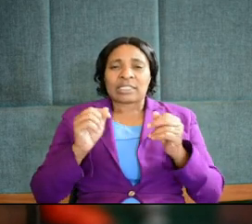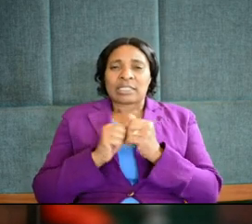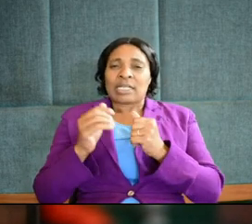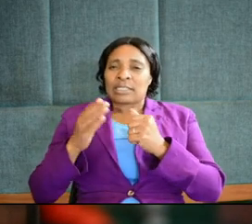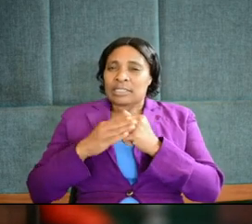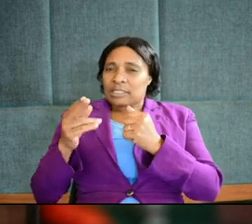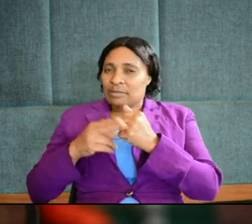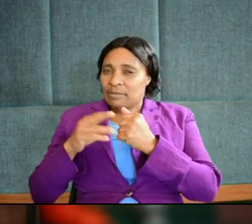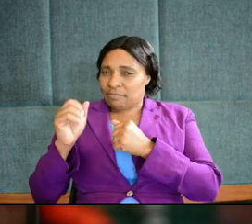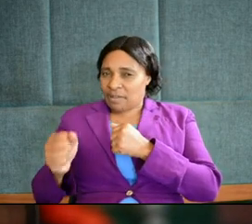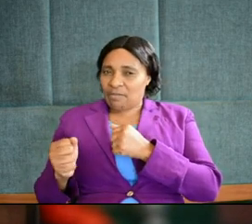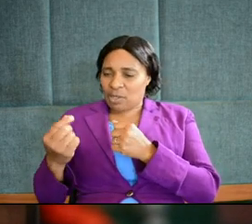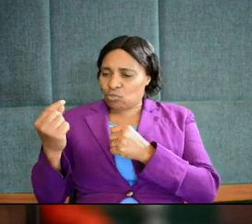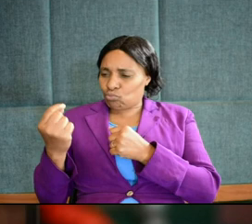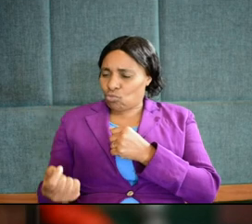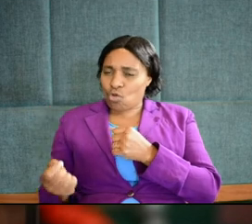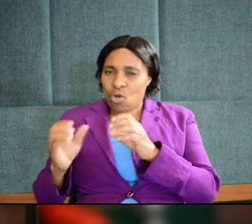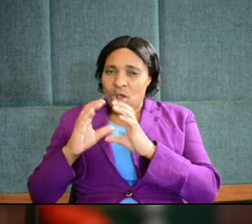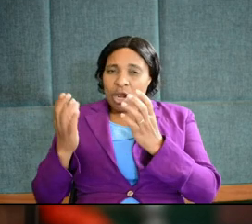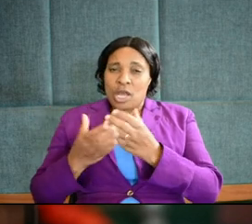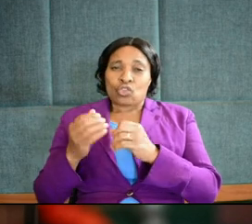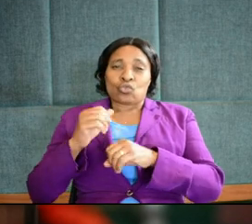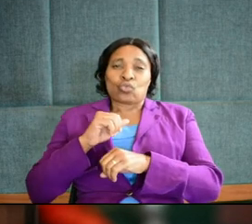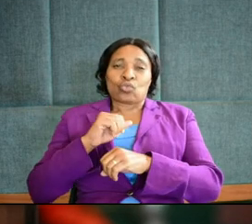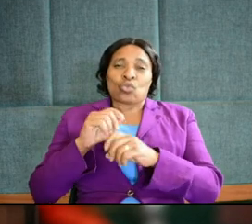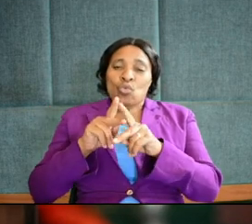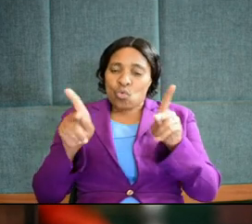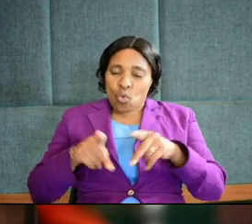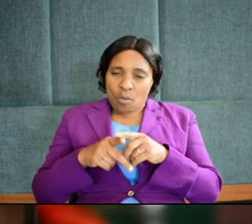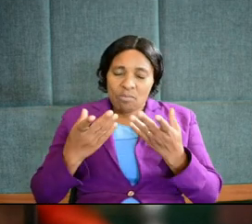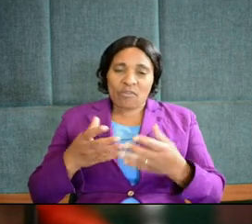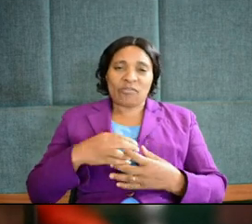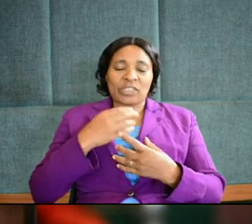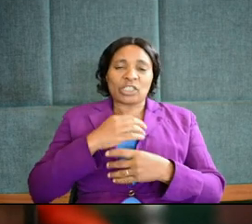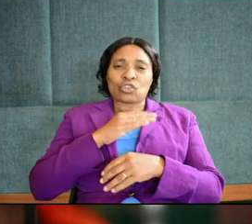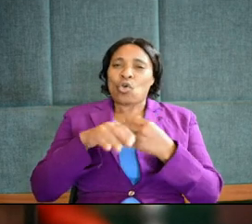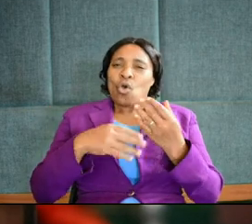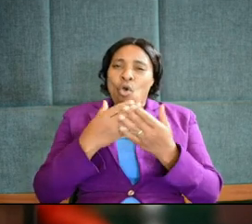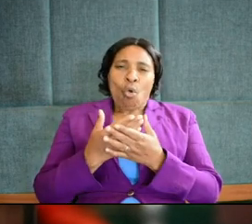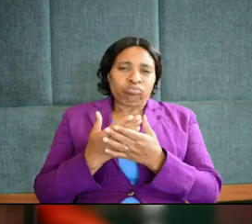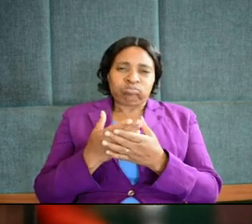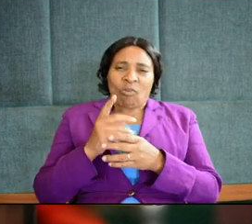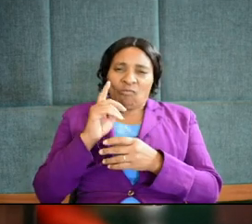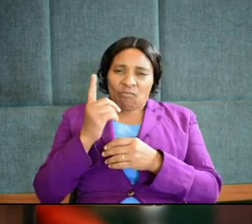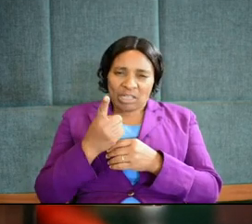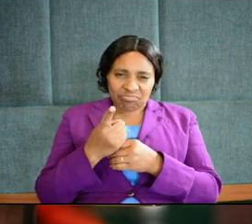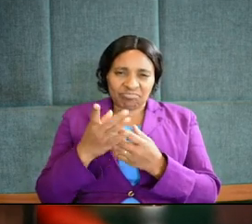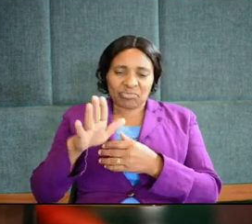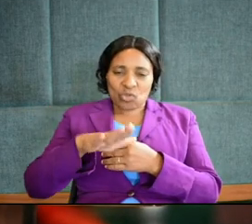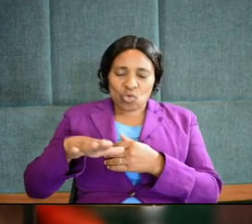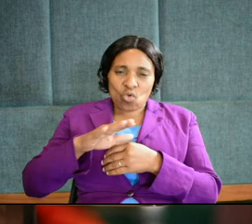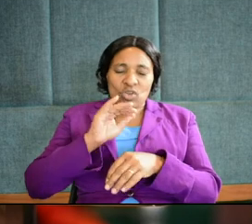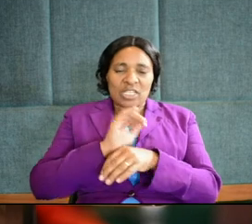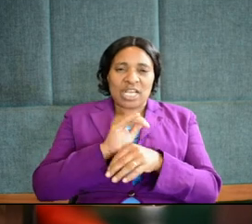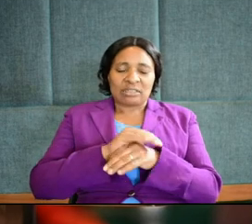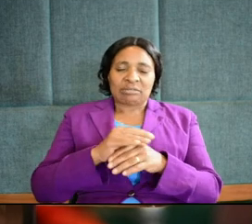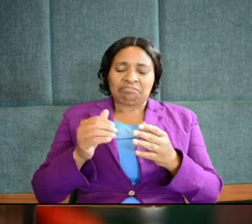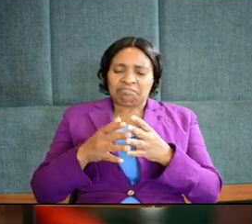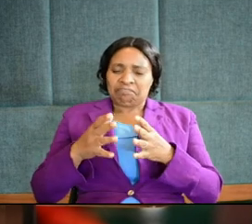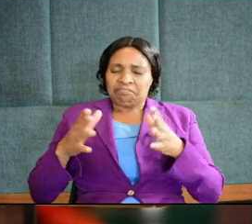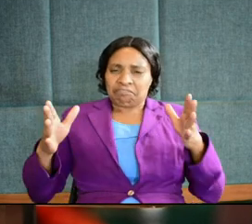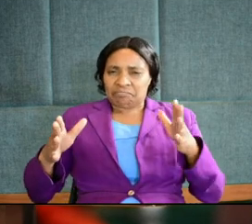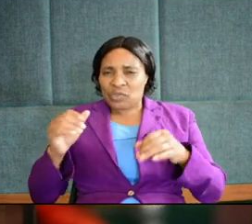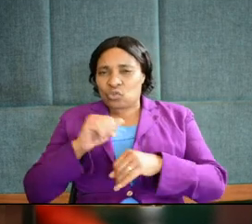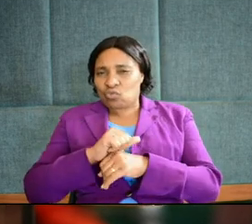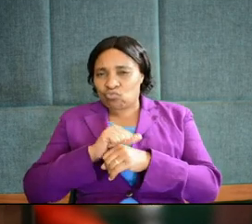1975. A small classroom hosted the first students, a group of children from the local church. Enrollment grew as the school gained a